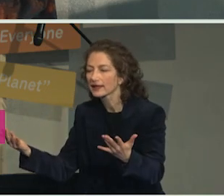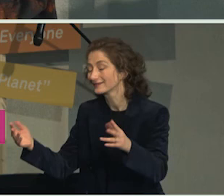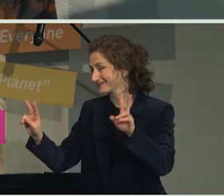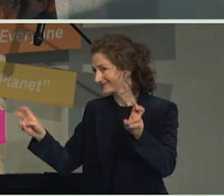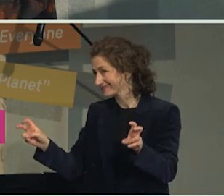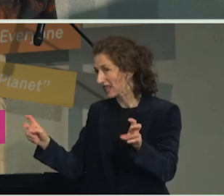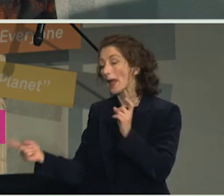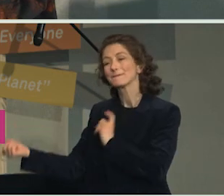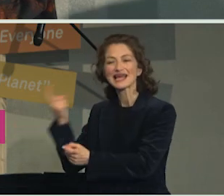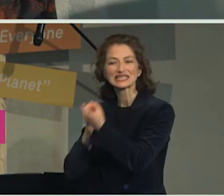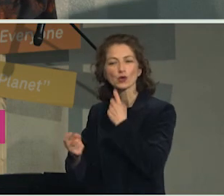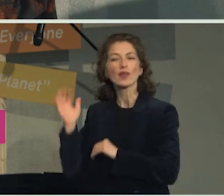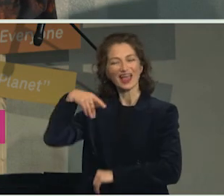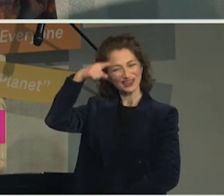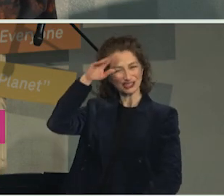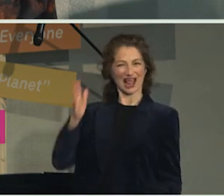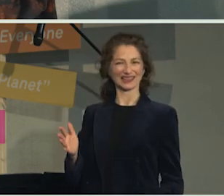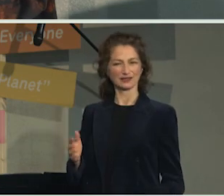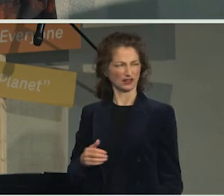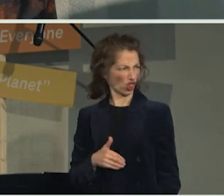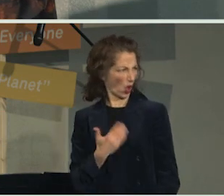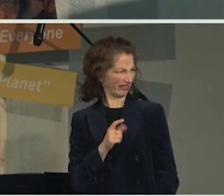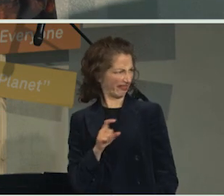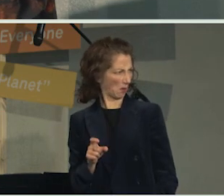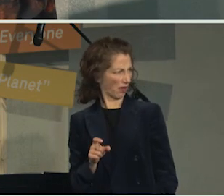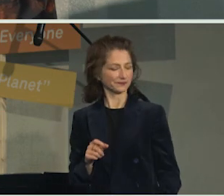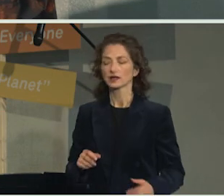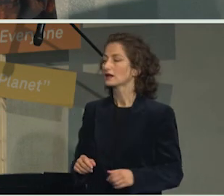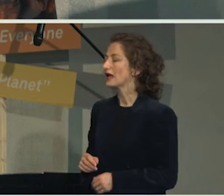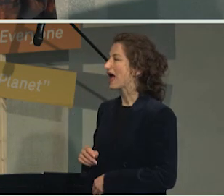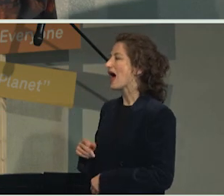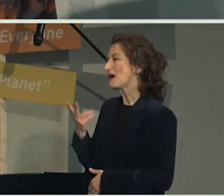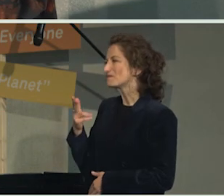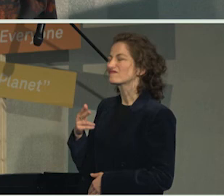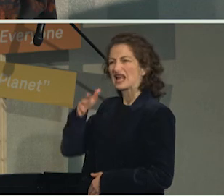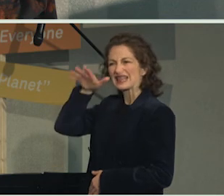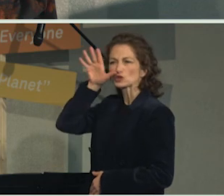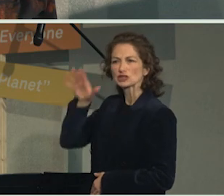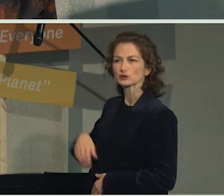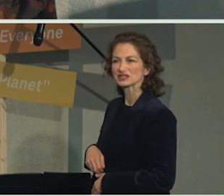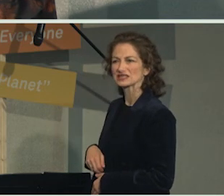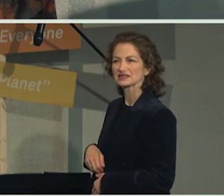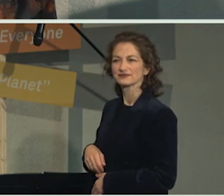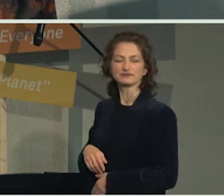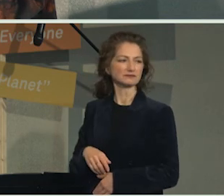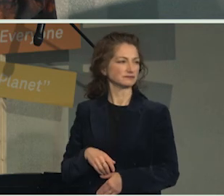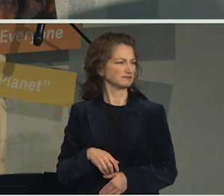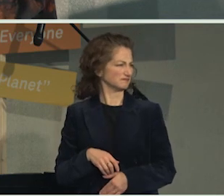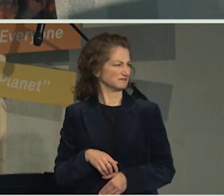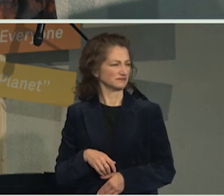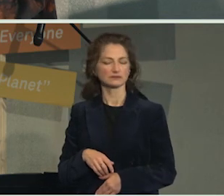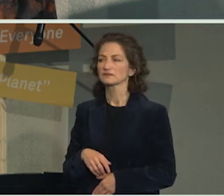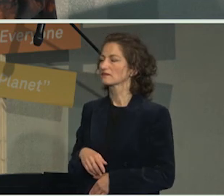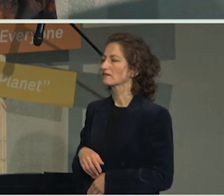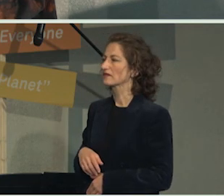migration to Germany. A new phenomena? The National Socialism. We particularly welcome